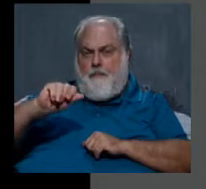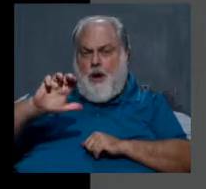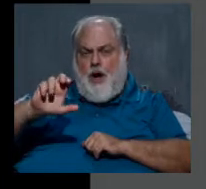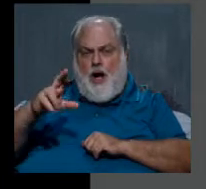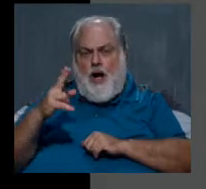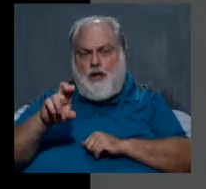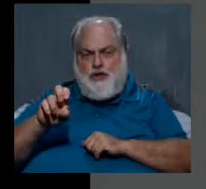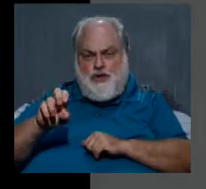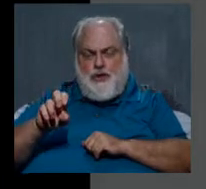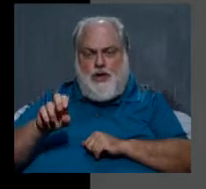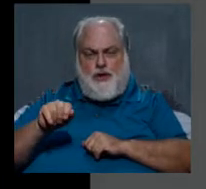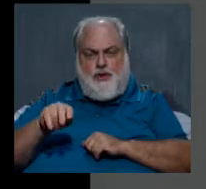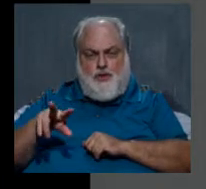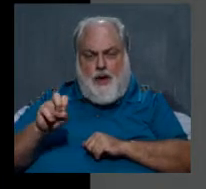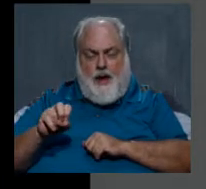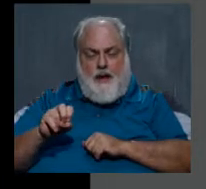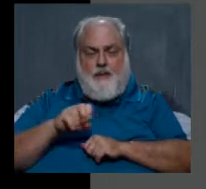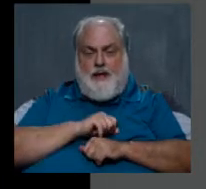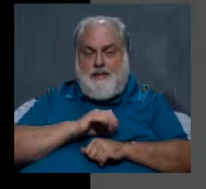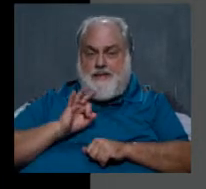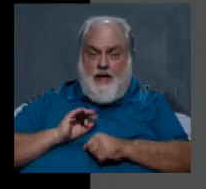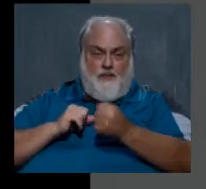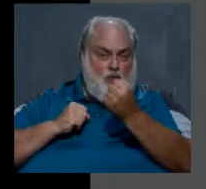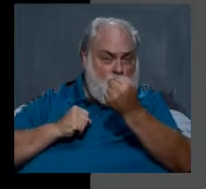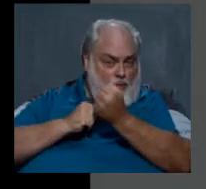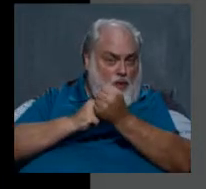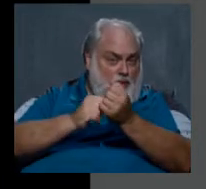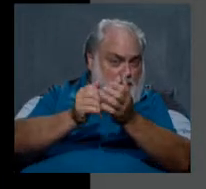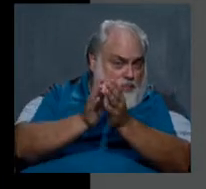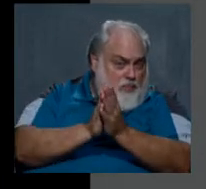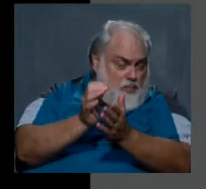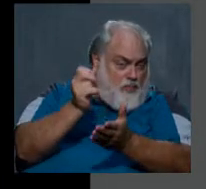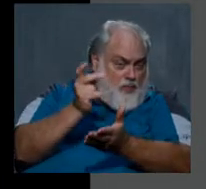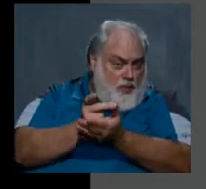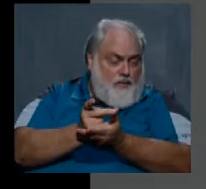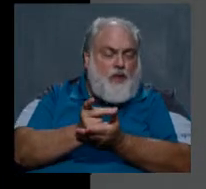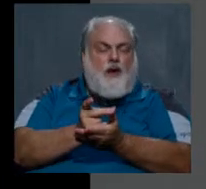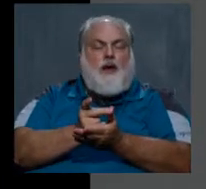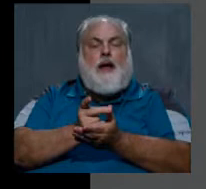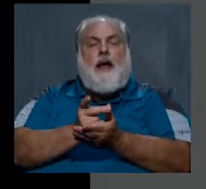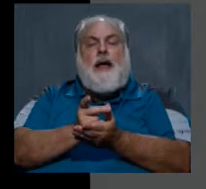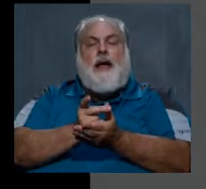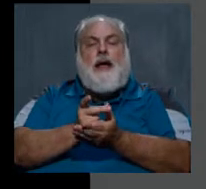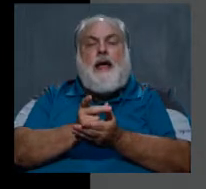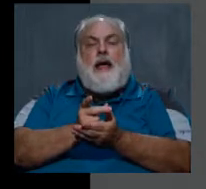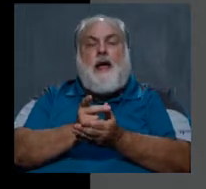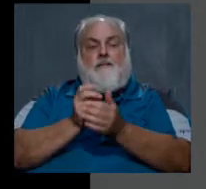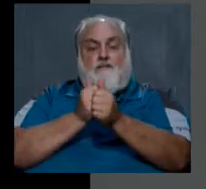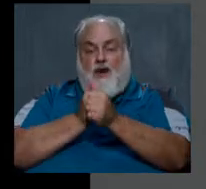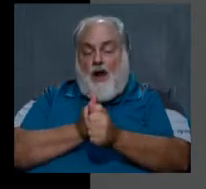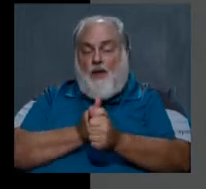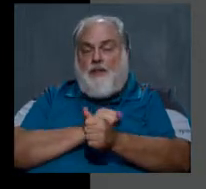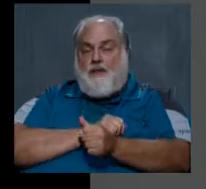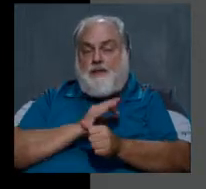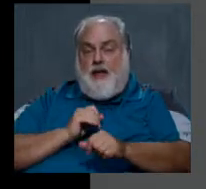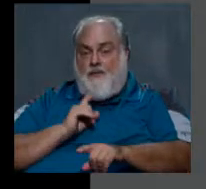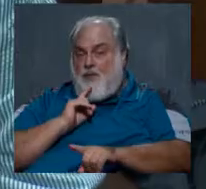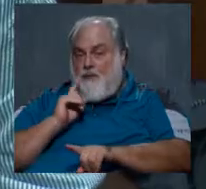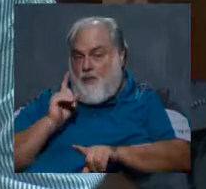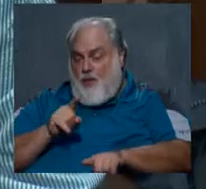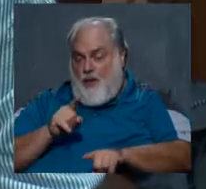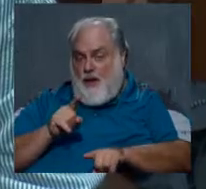Staff recommends approval of the request, subject to compliance with the comments and conditions as outlined in paragraphs D, E, and F of the agenda staff